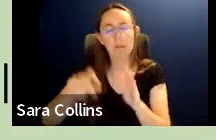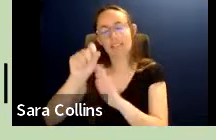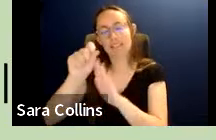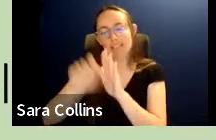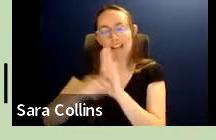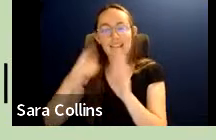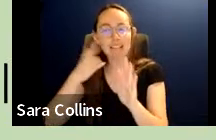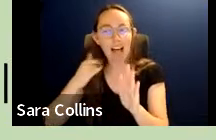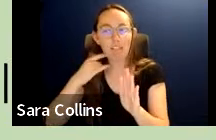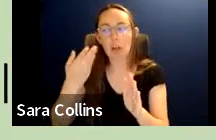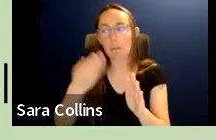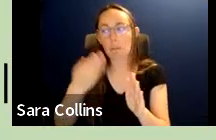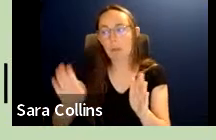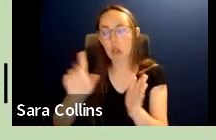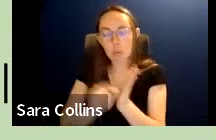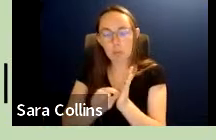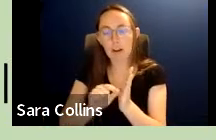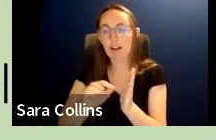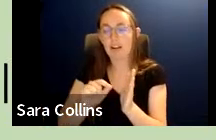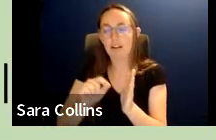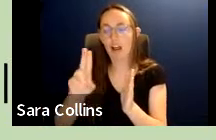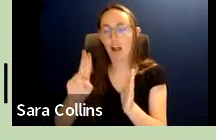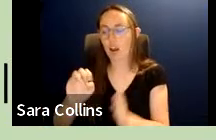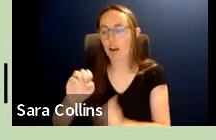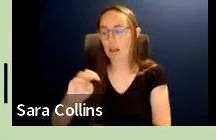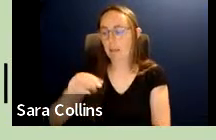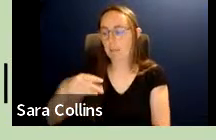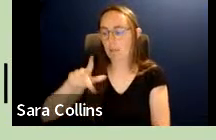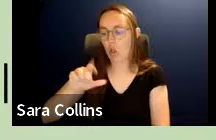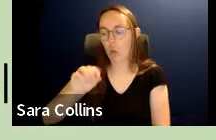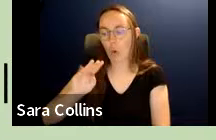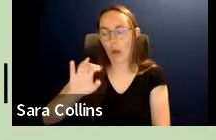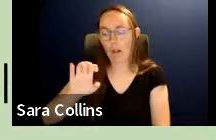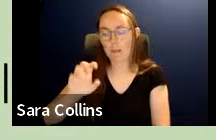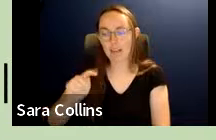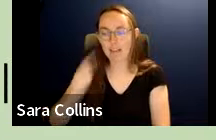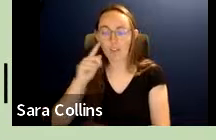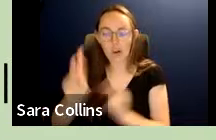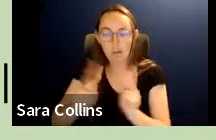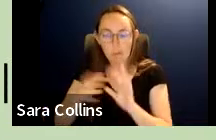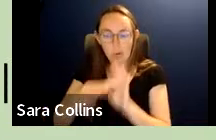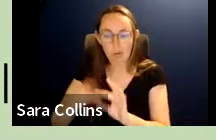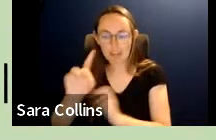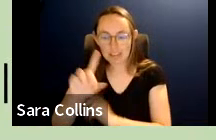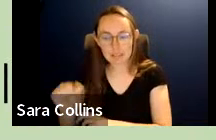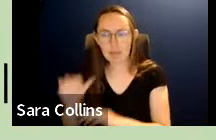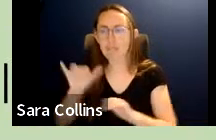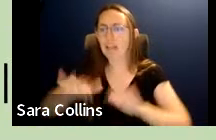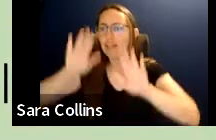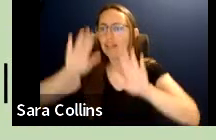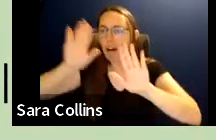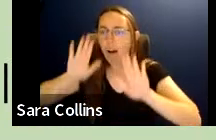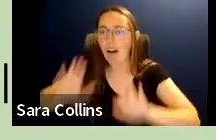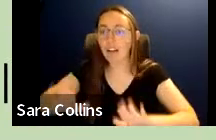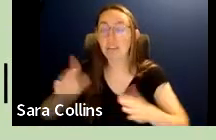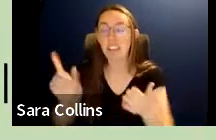on Employment for People with Disabilities. And that's been great, but it doesn't always line up with the farm season or the farm schedule.